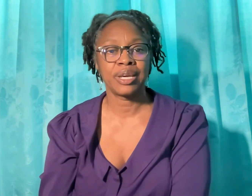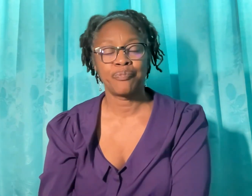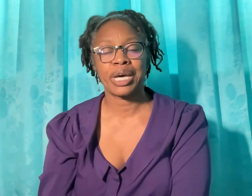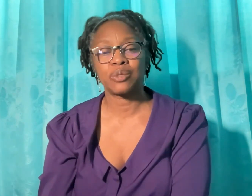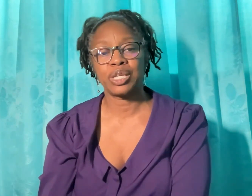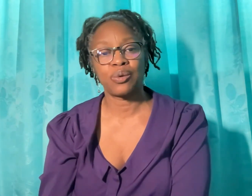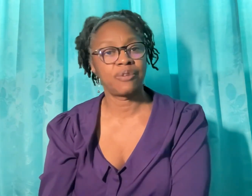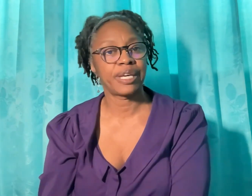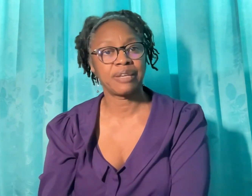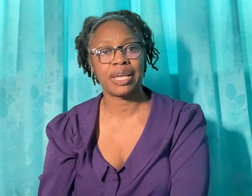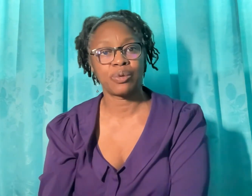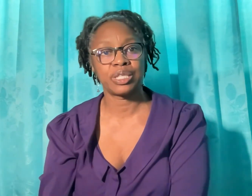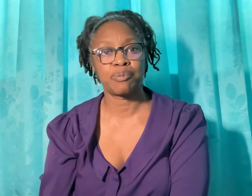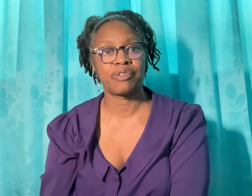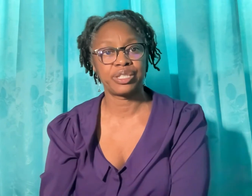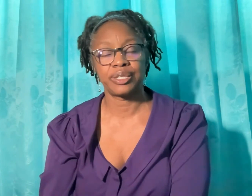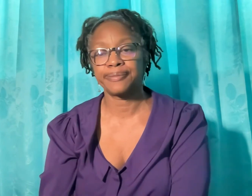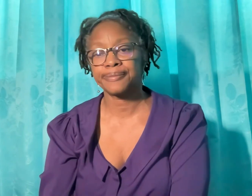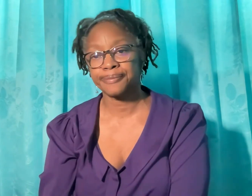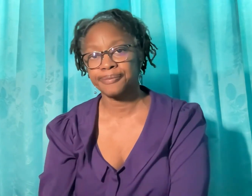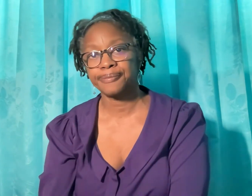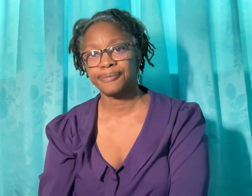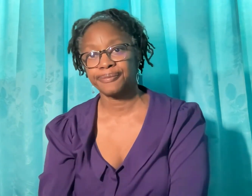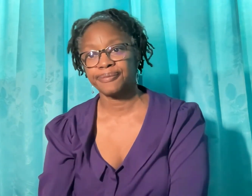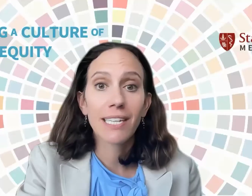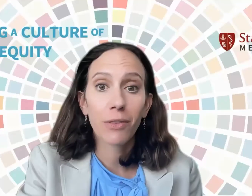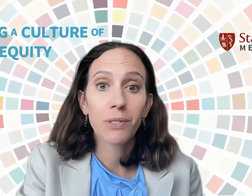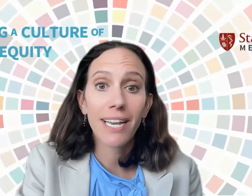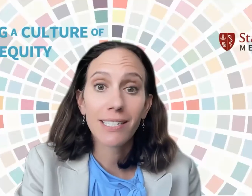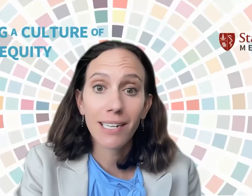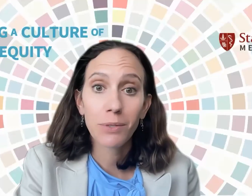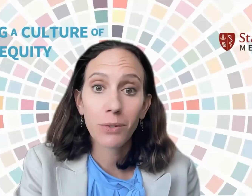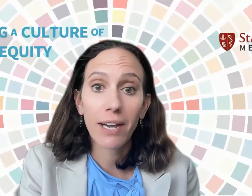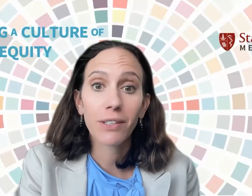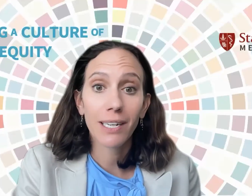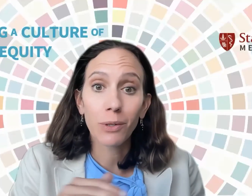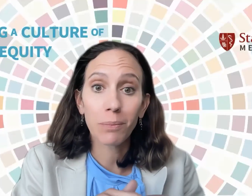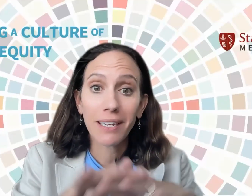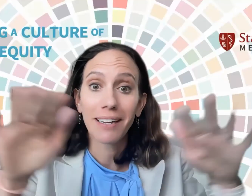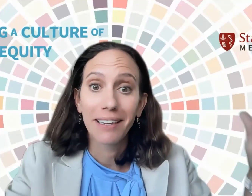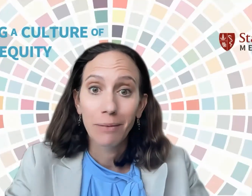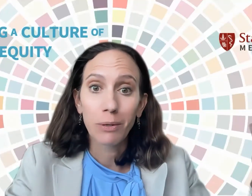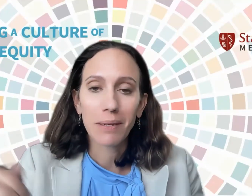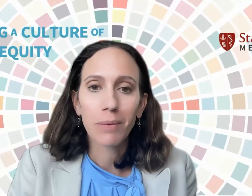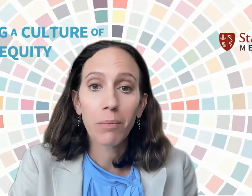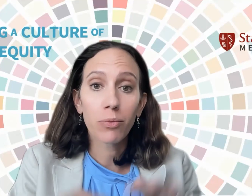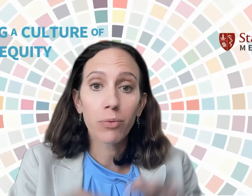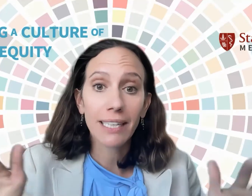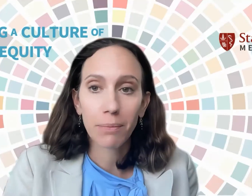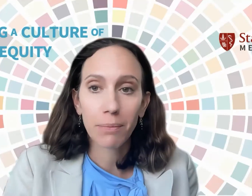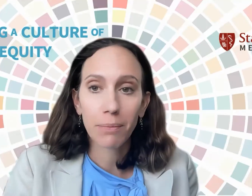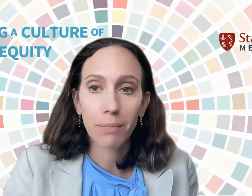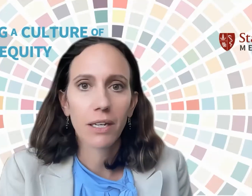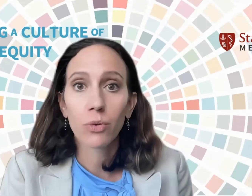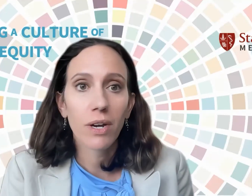language, because we know the effects of language deprivation. So this is how those next steps you outline would be